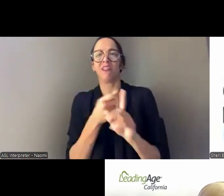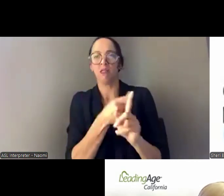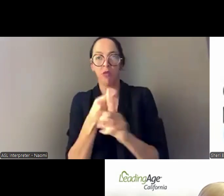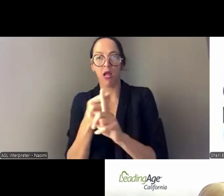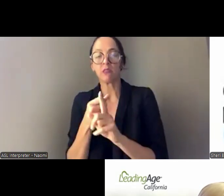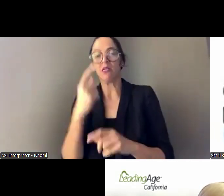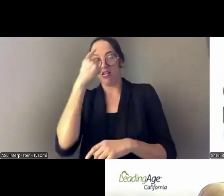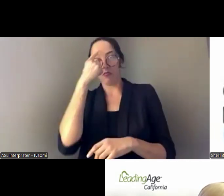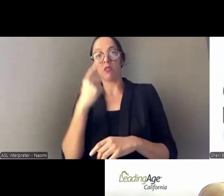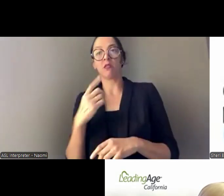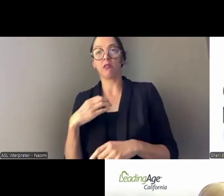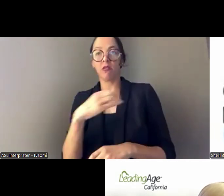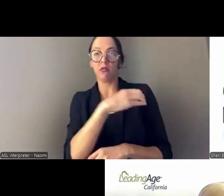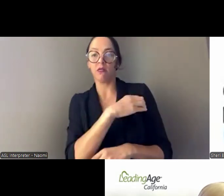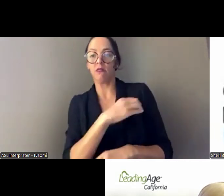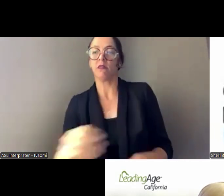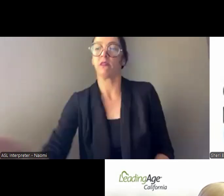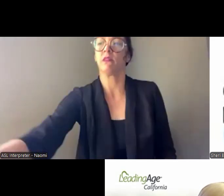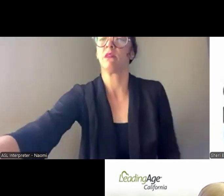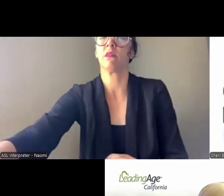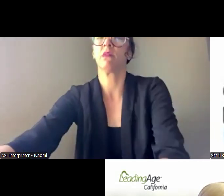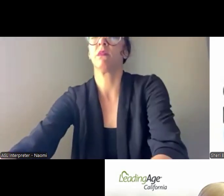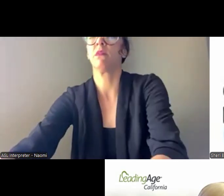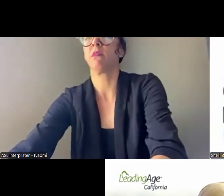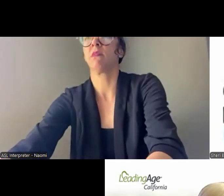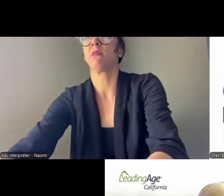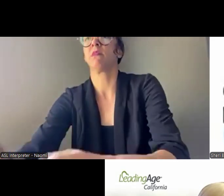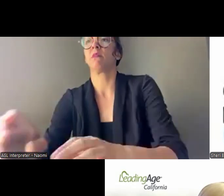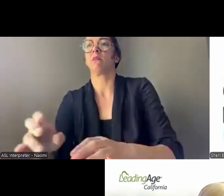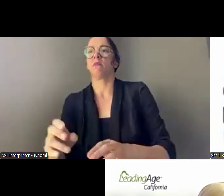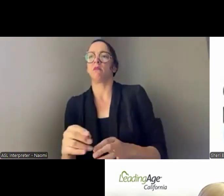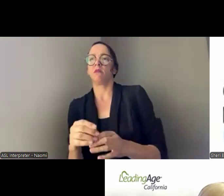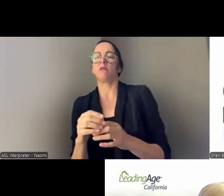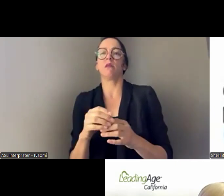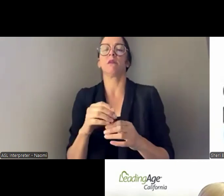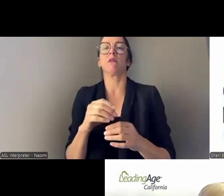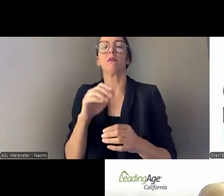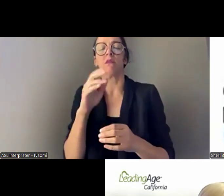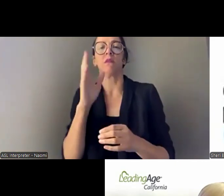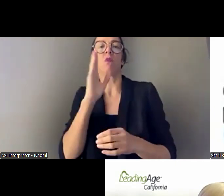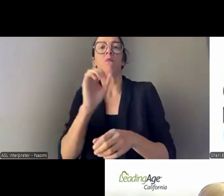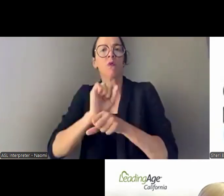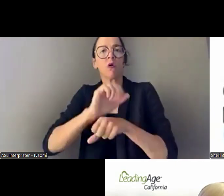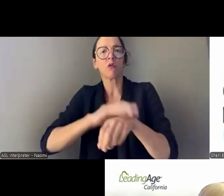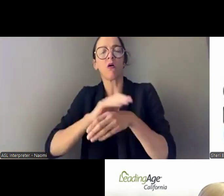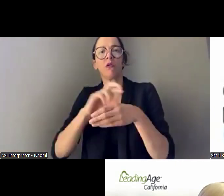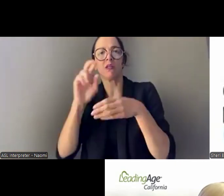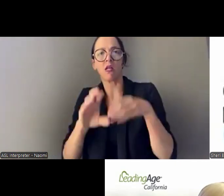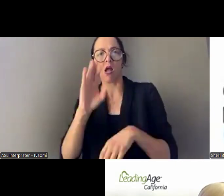committees are working on or will be working on an outcome and impact statement or